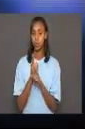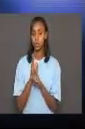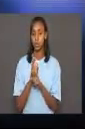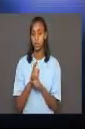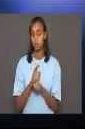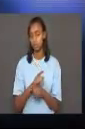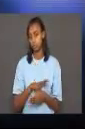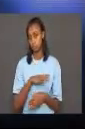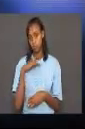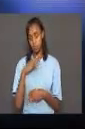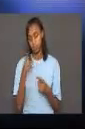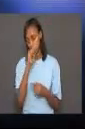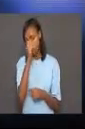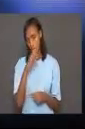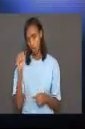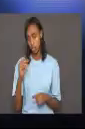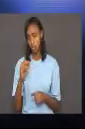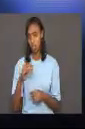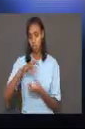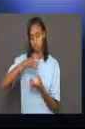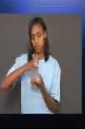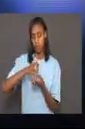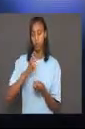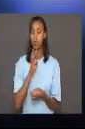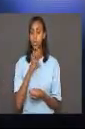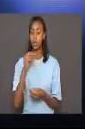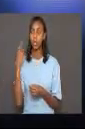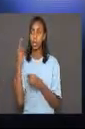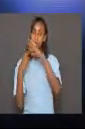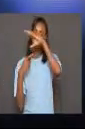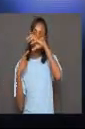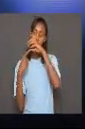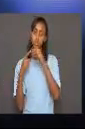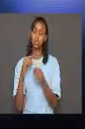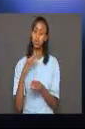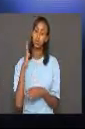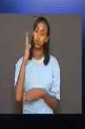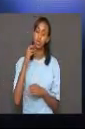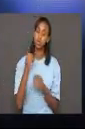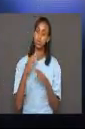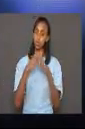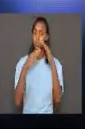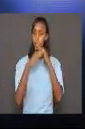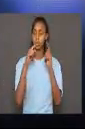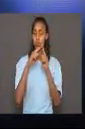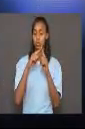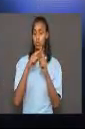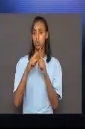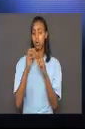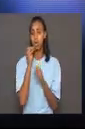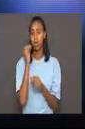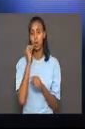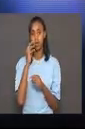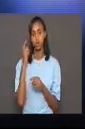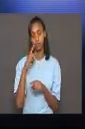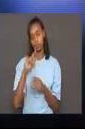sanitation, running water, and air conditioning will be built to house the poor.